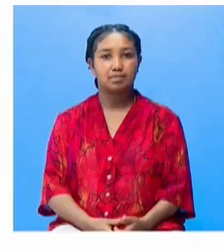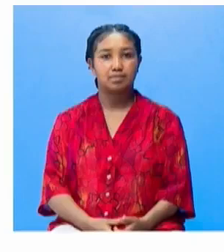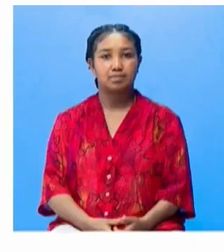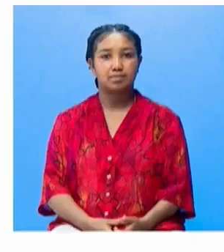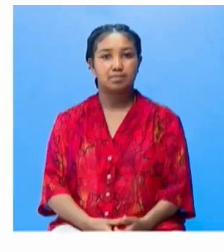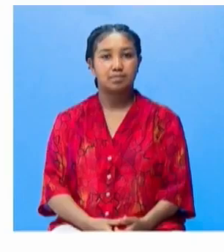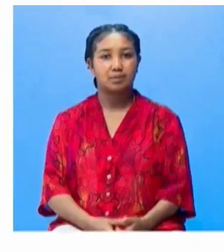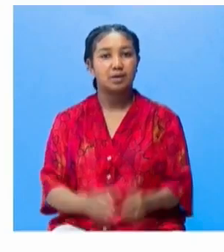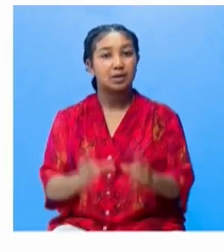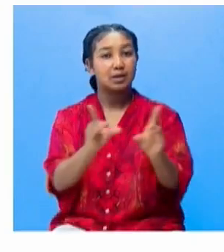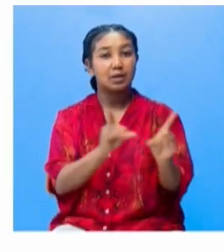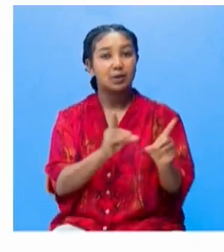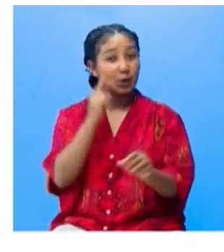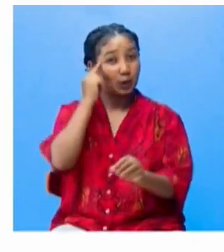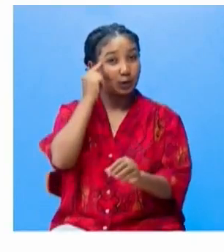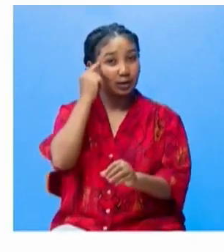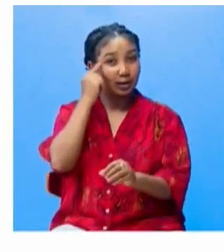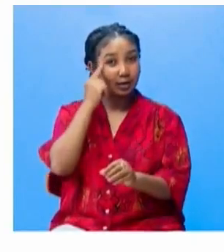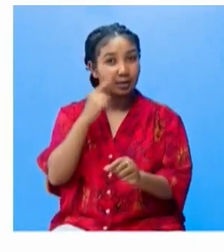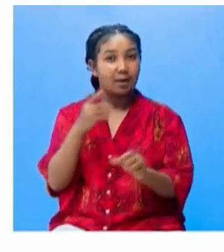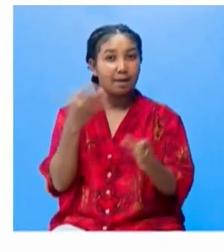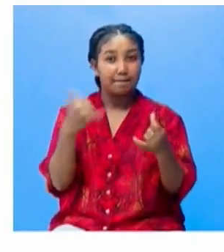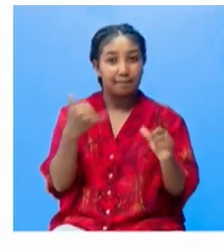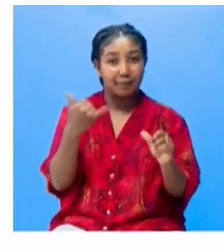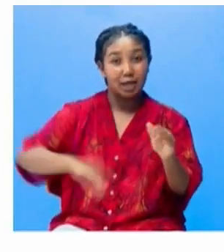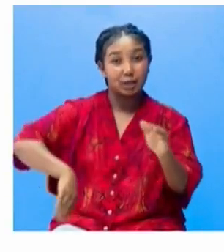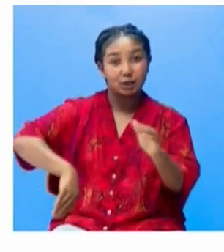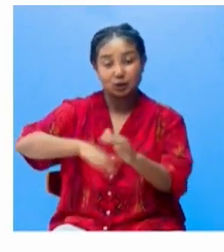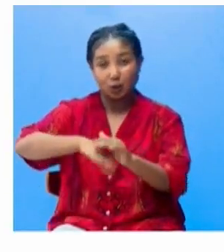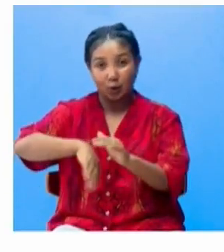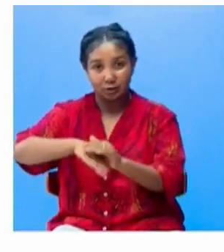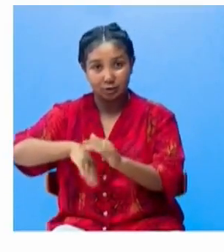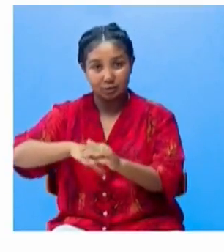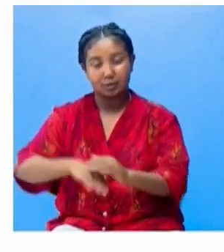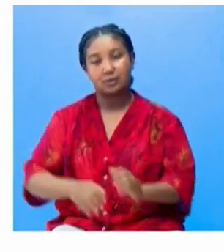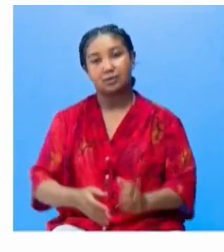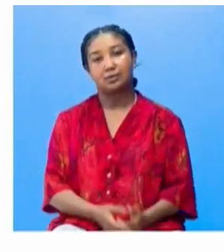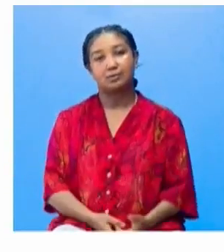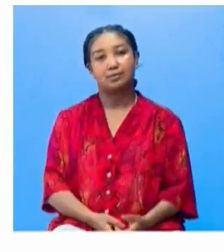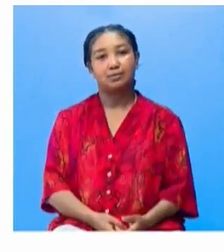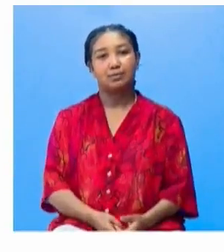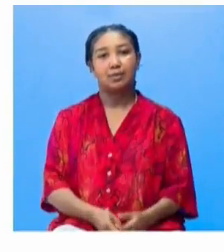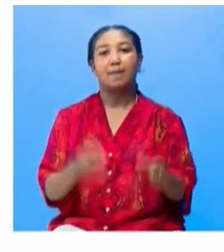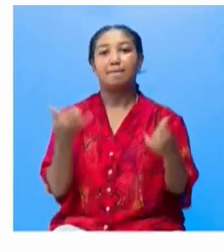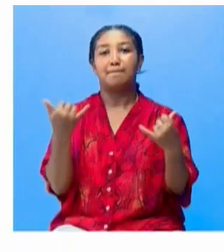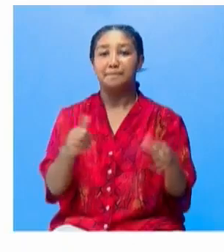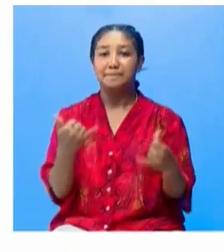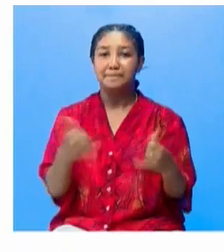yeah? Do you think playing soccer or football, playing